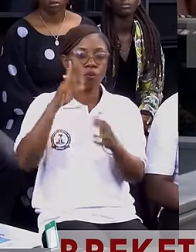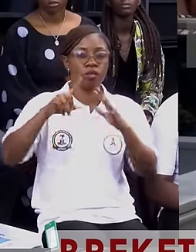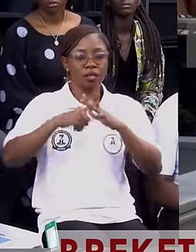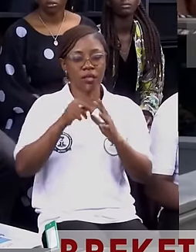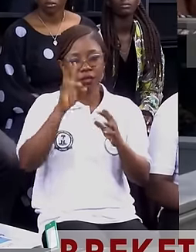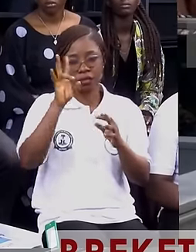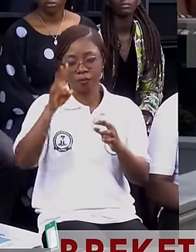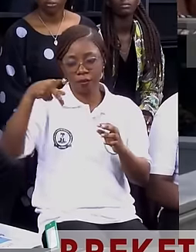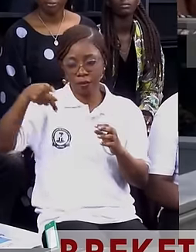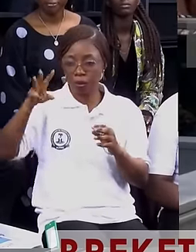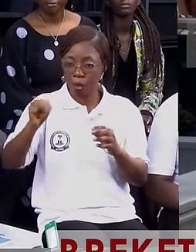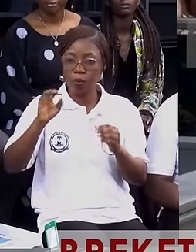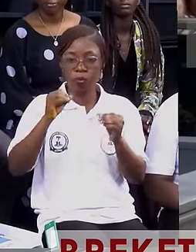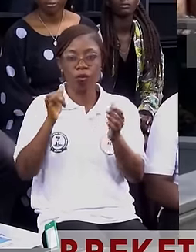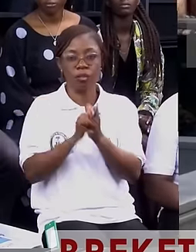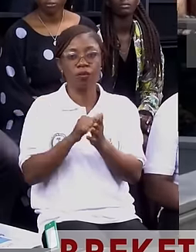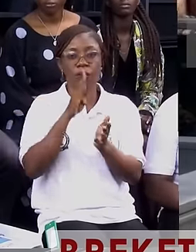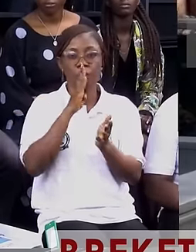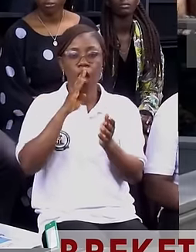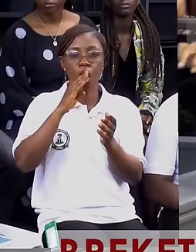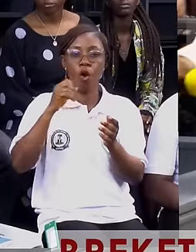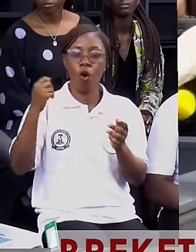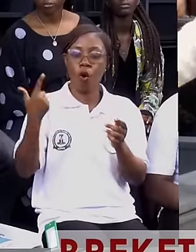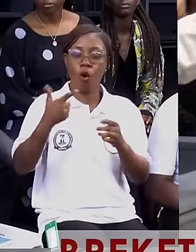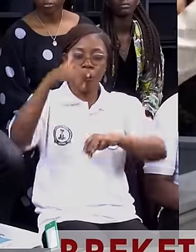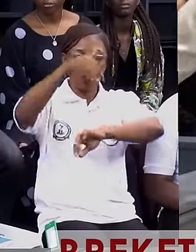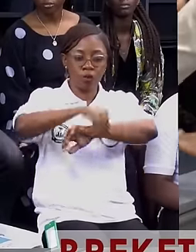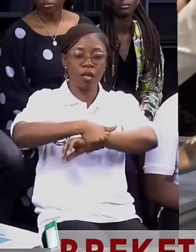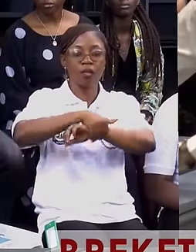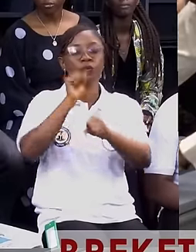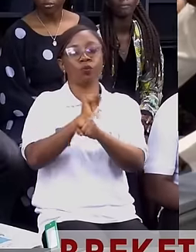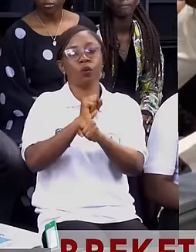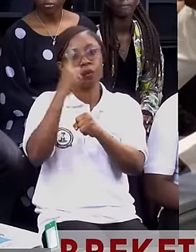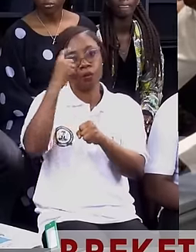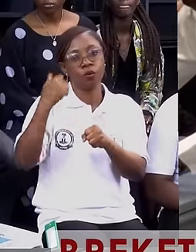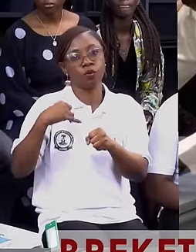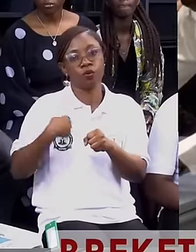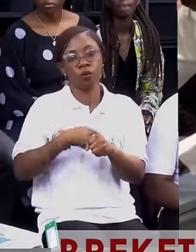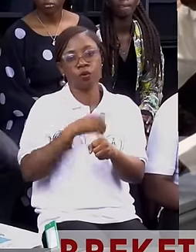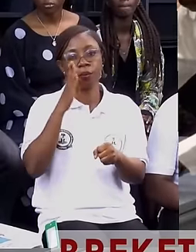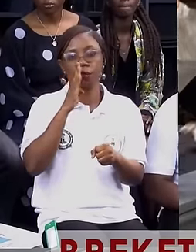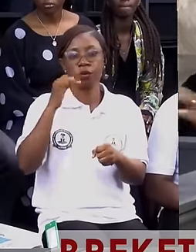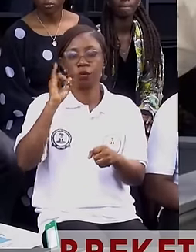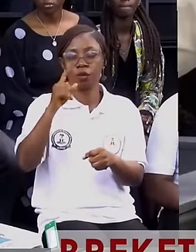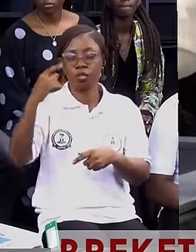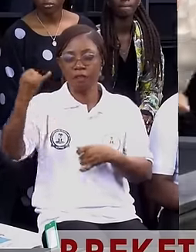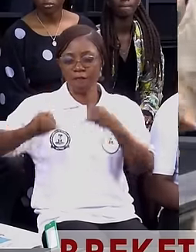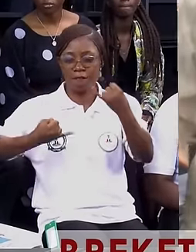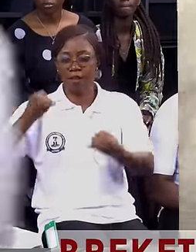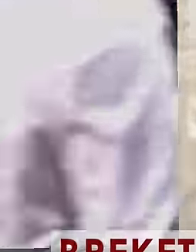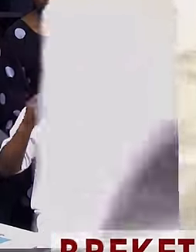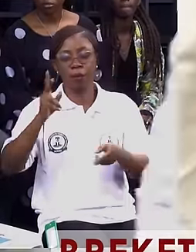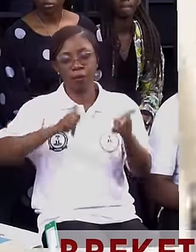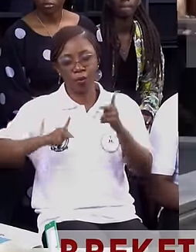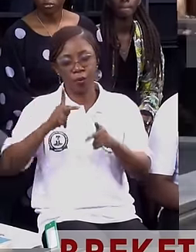p.m. so that it will be an all-night job, because we'll be the one inviting people, you know,